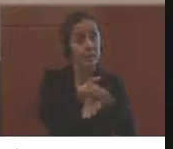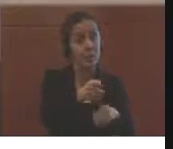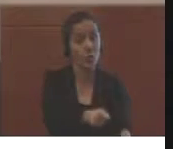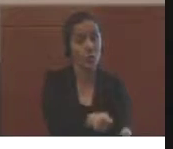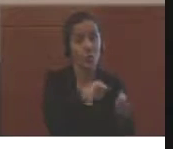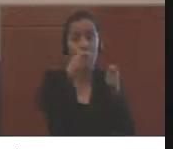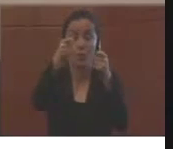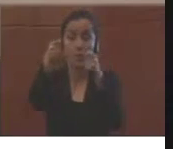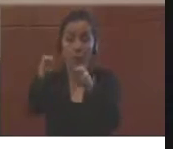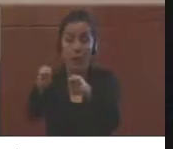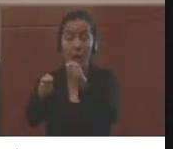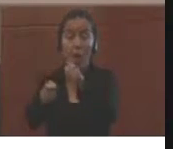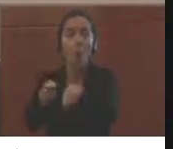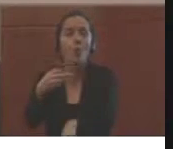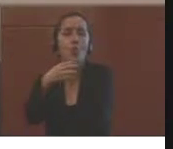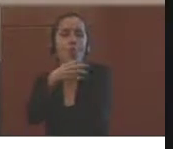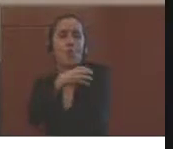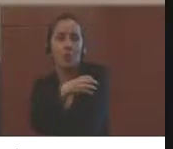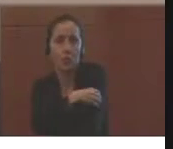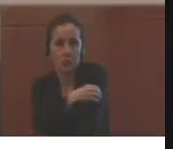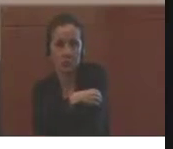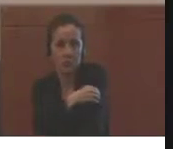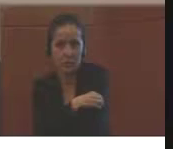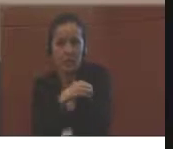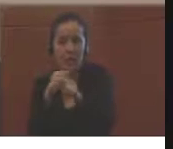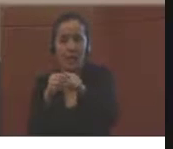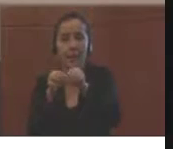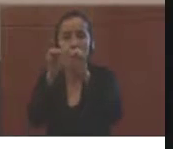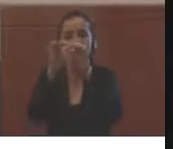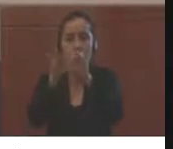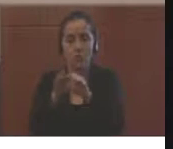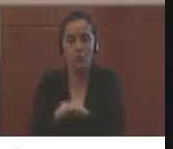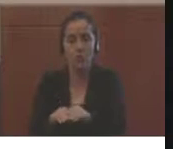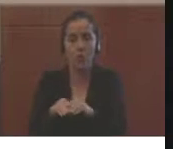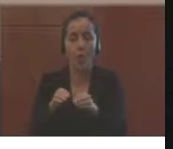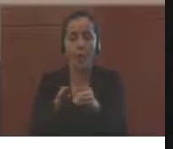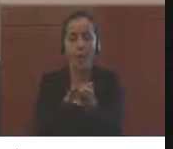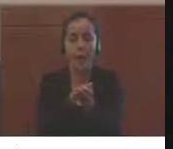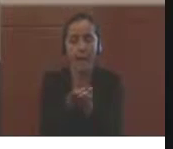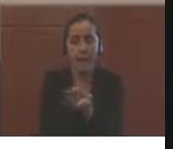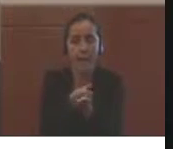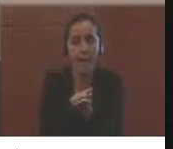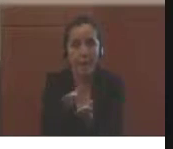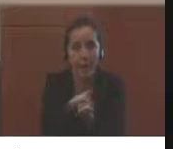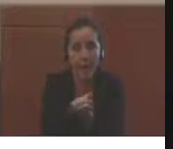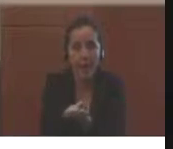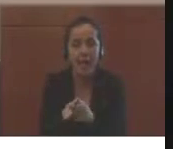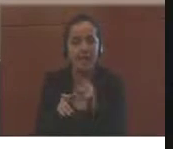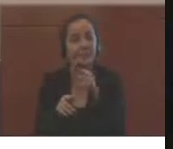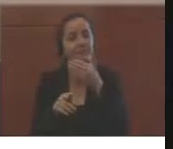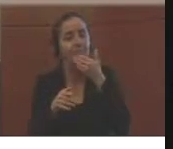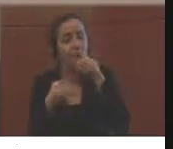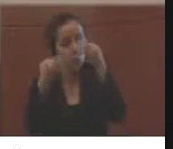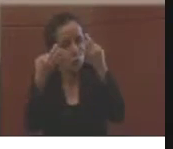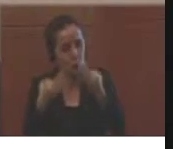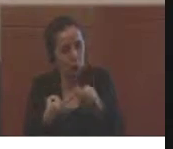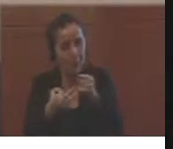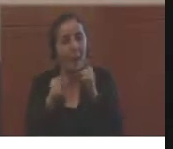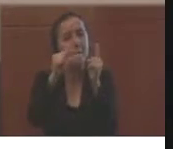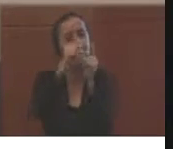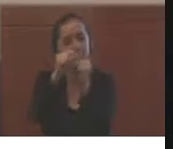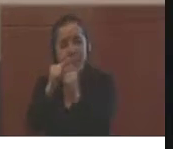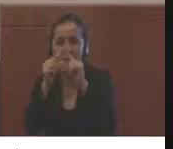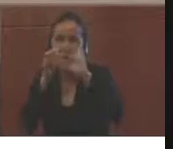available was handed to an editorial committee, which has helped us along these 3 days to polish